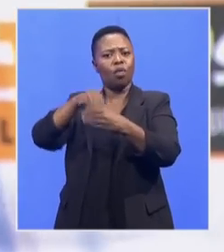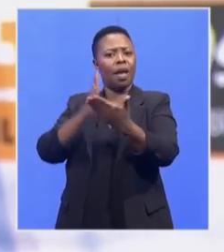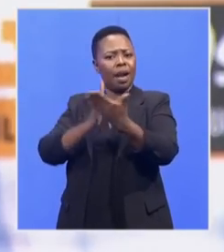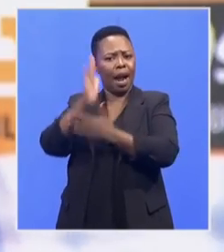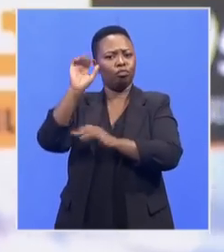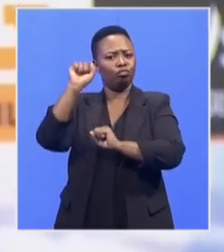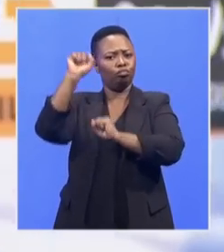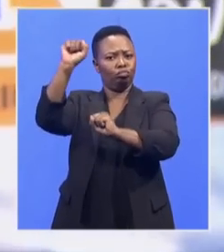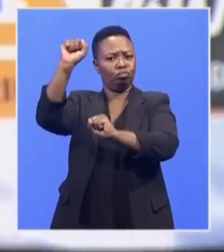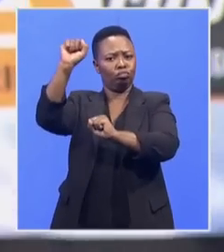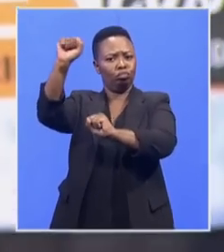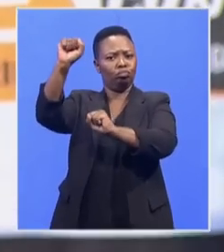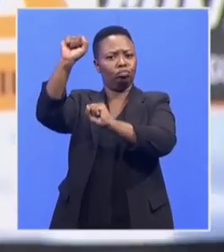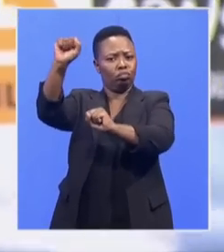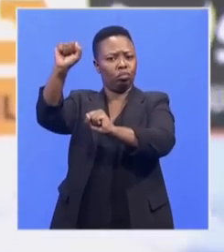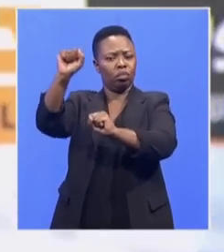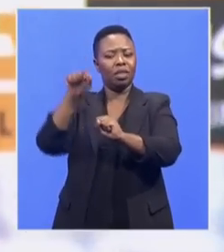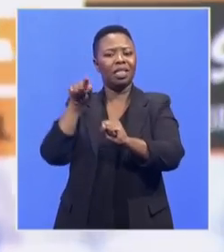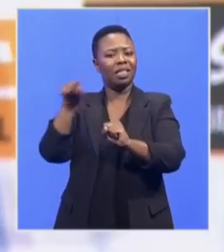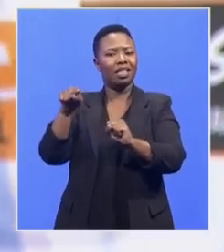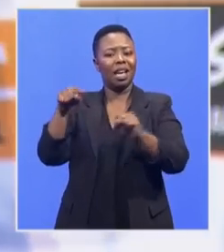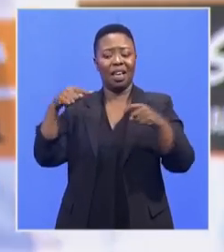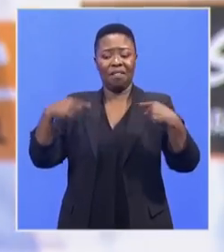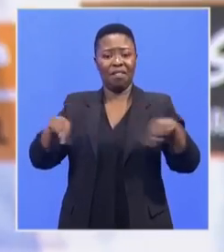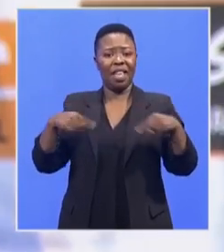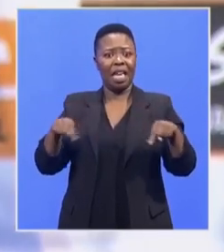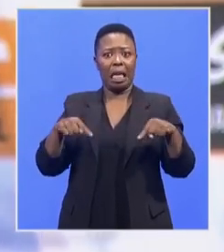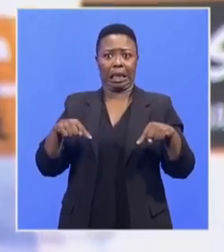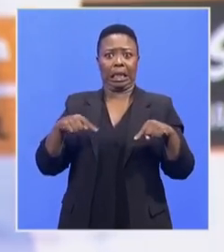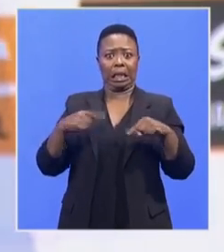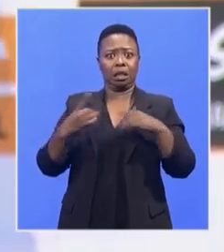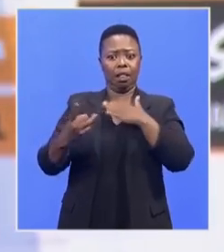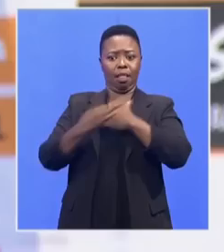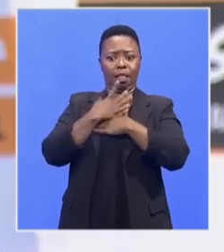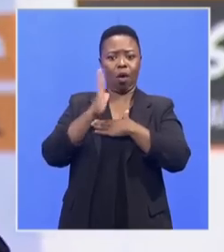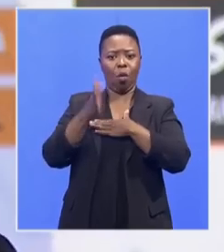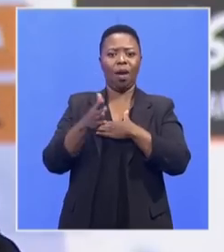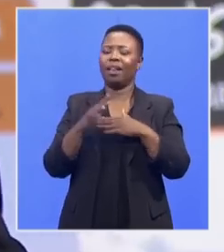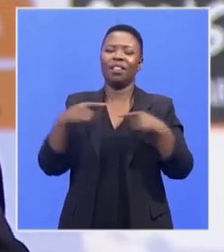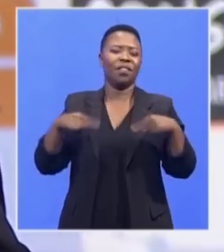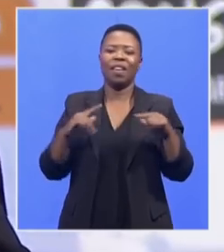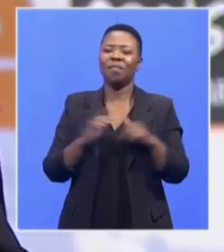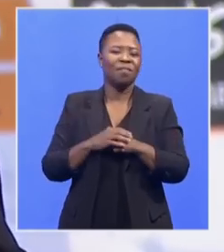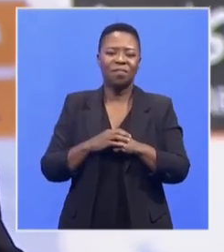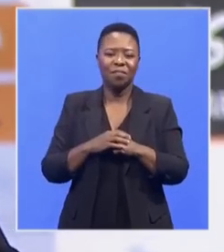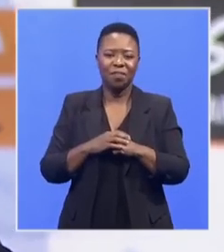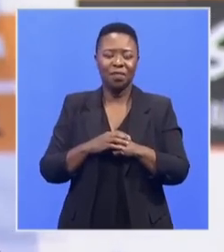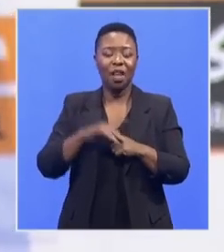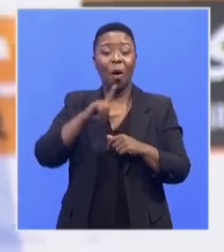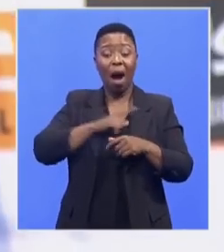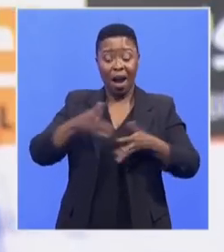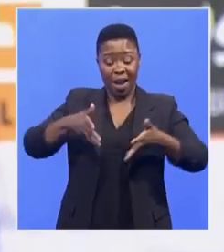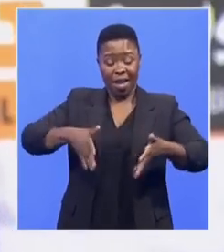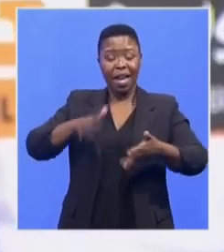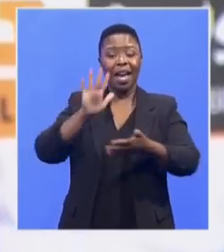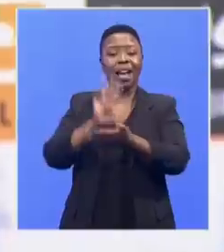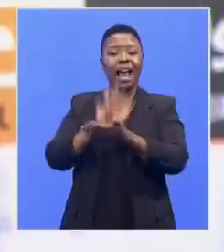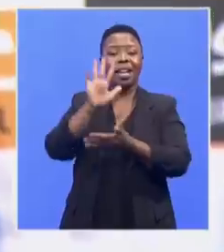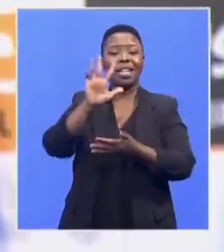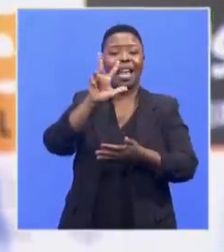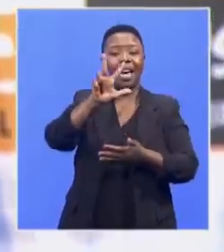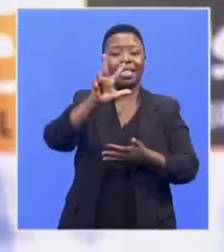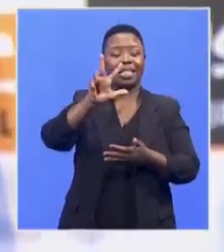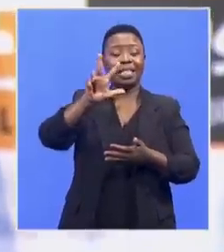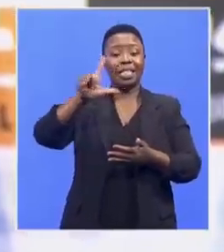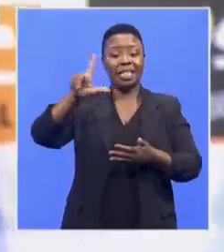without fearing that you would be dismissed. Here in 1987, when mine